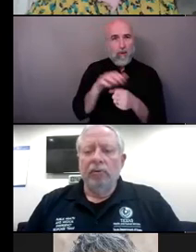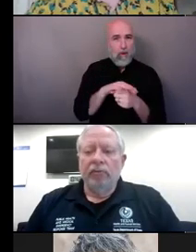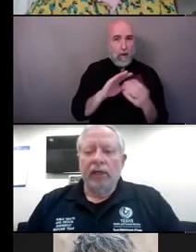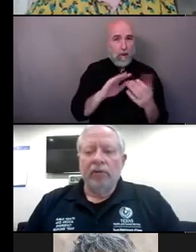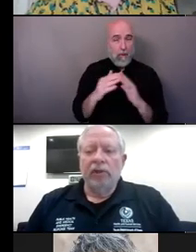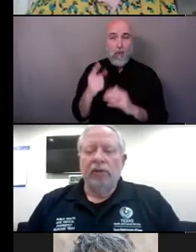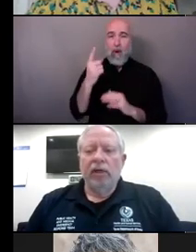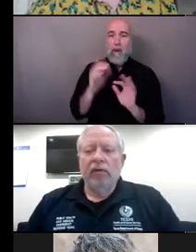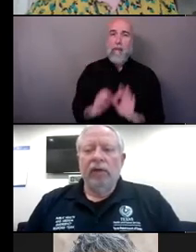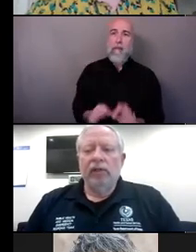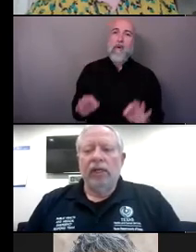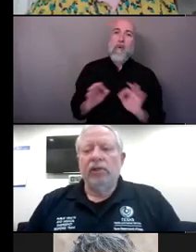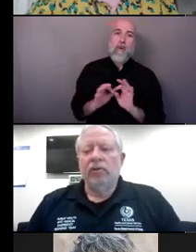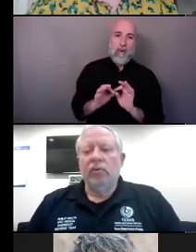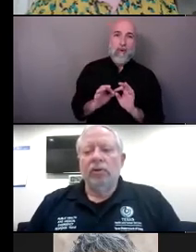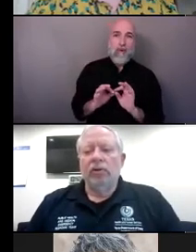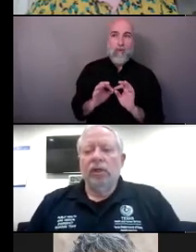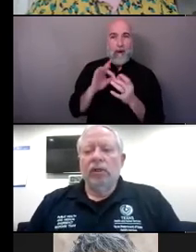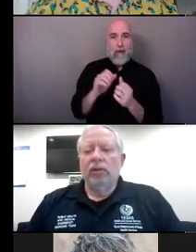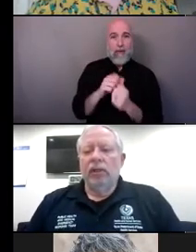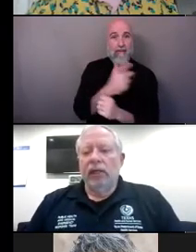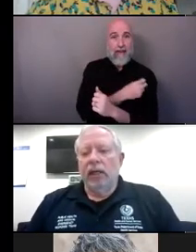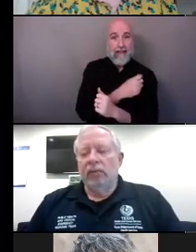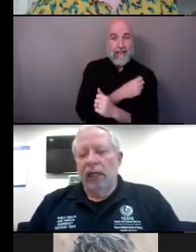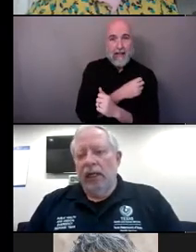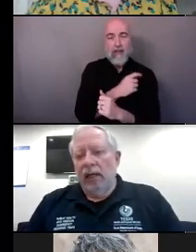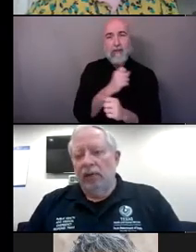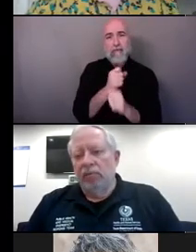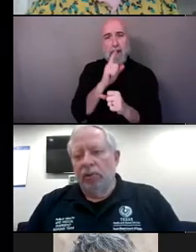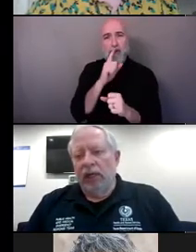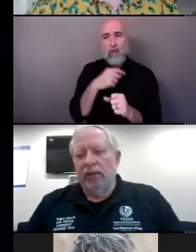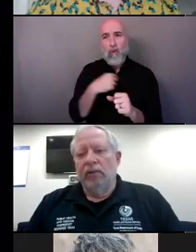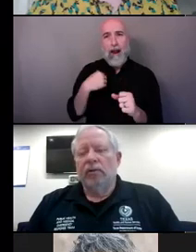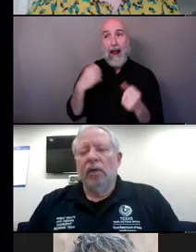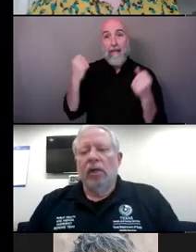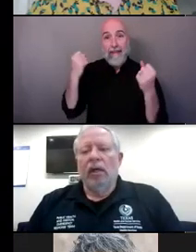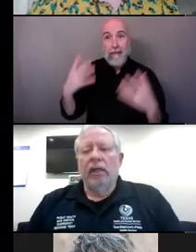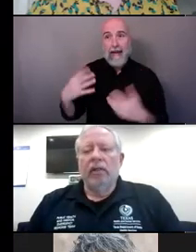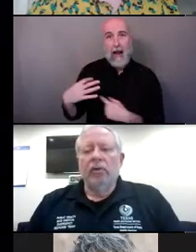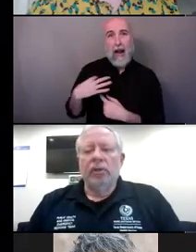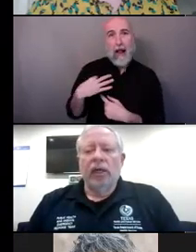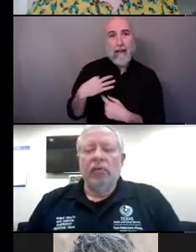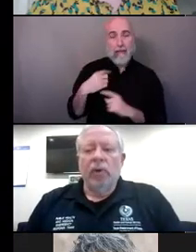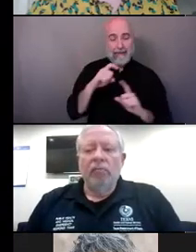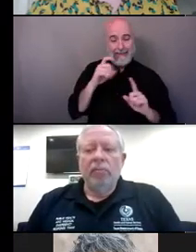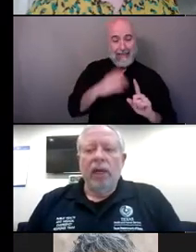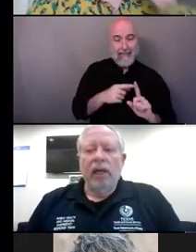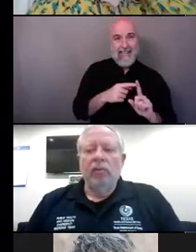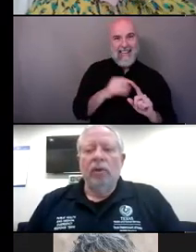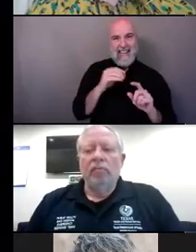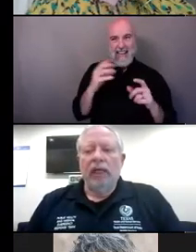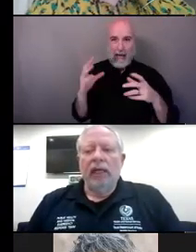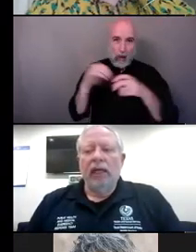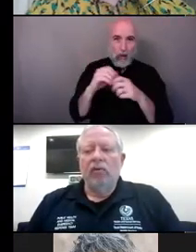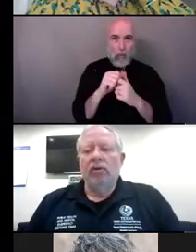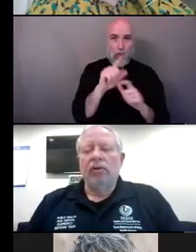the important factors in vaccination was to get as many eligible Texans in those 1A